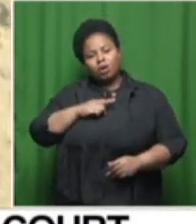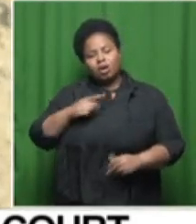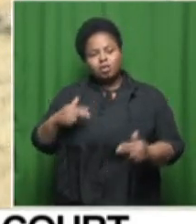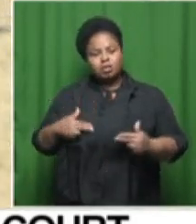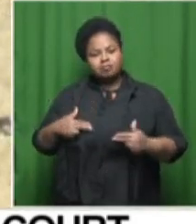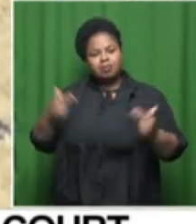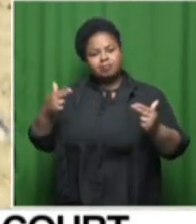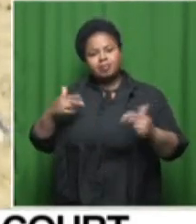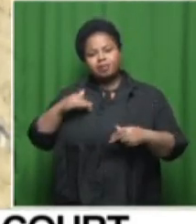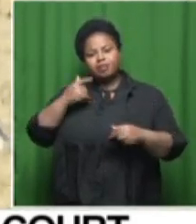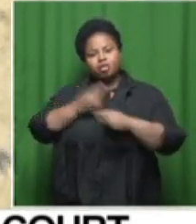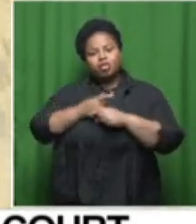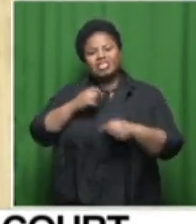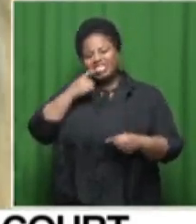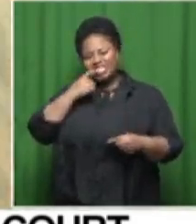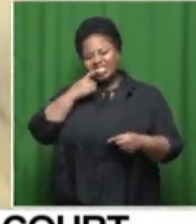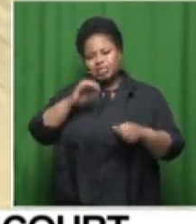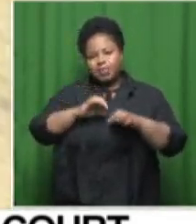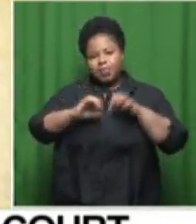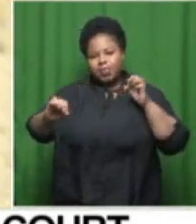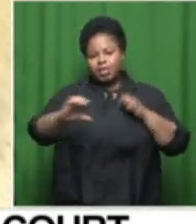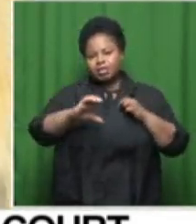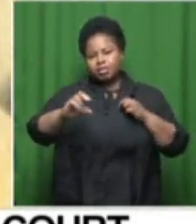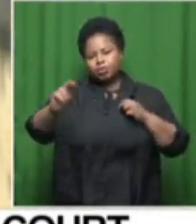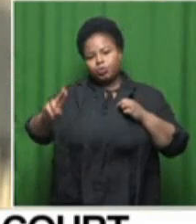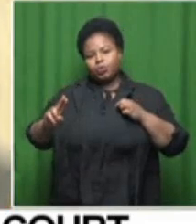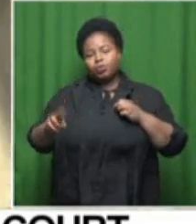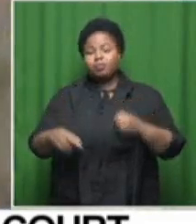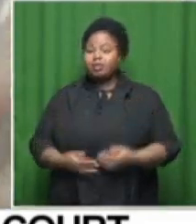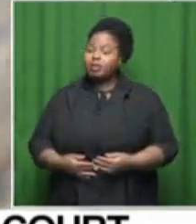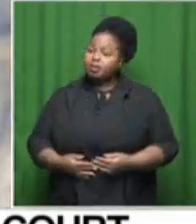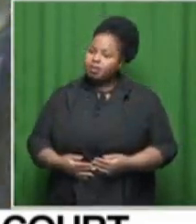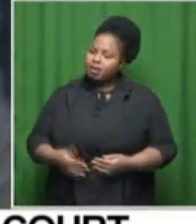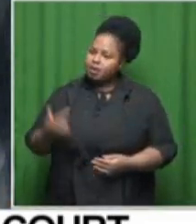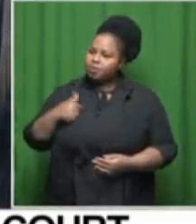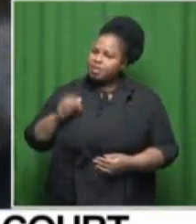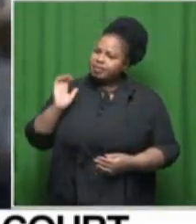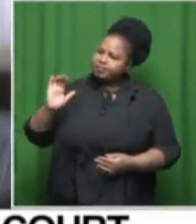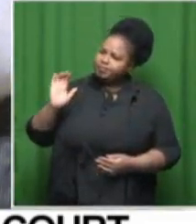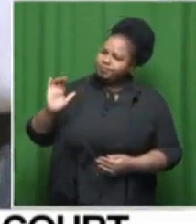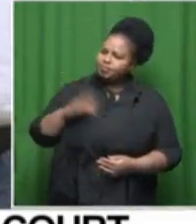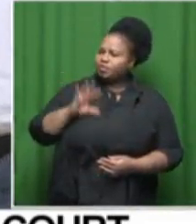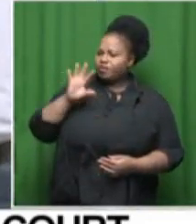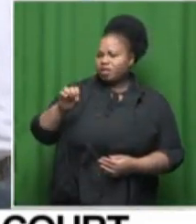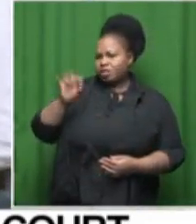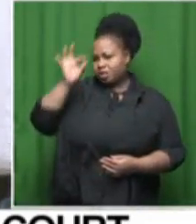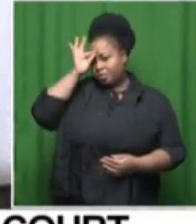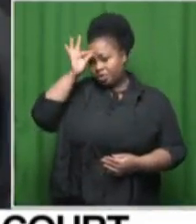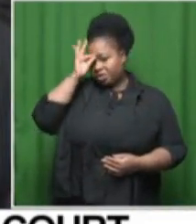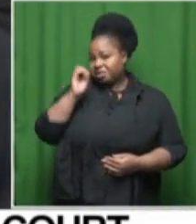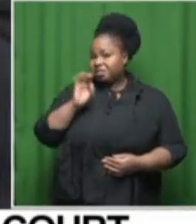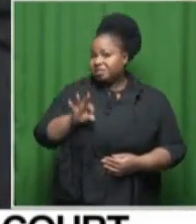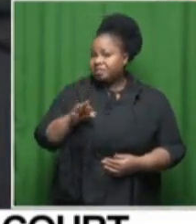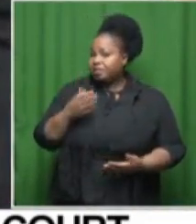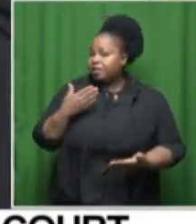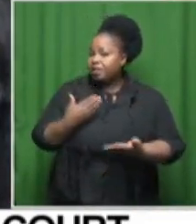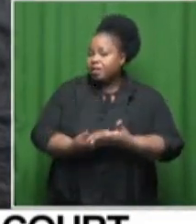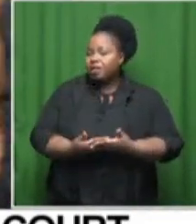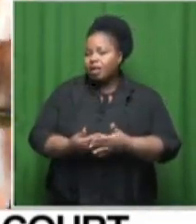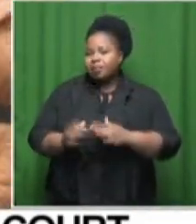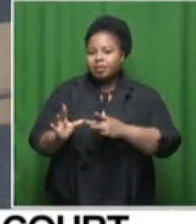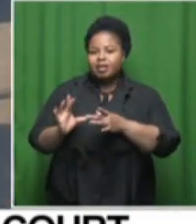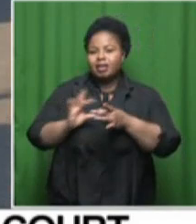possession of a stolen copper. But what we've asked the police consistently is whether or not any of them can be